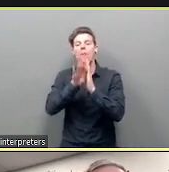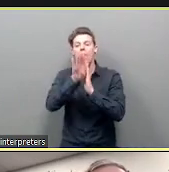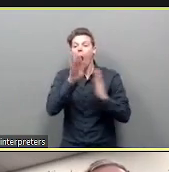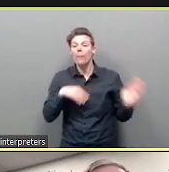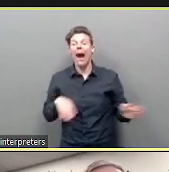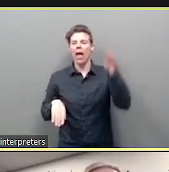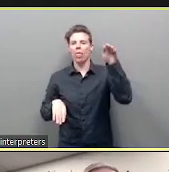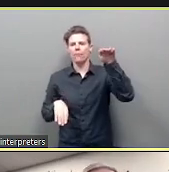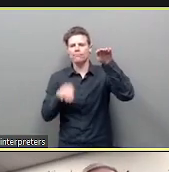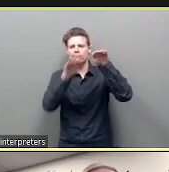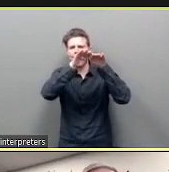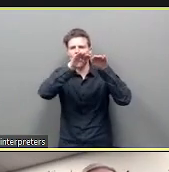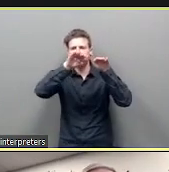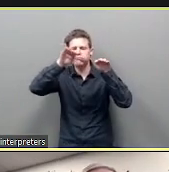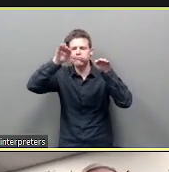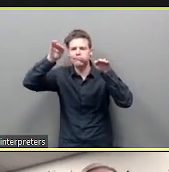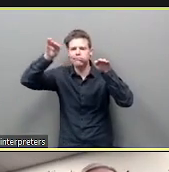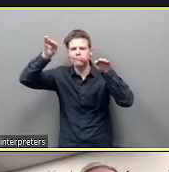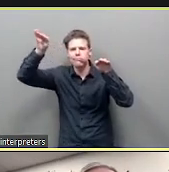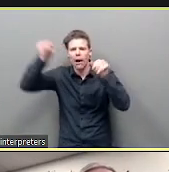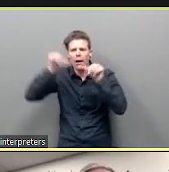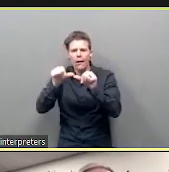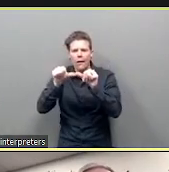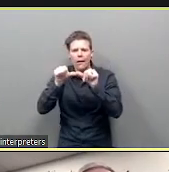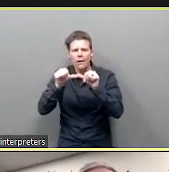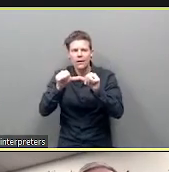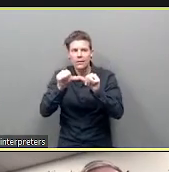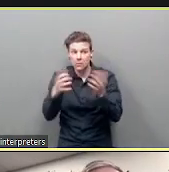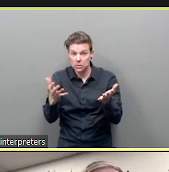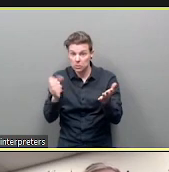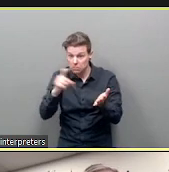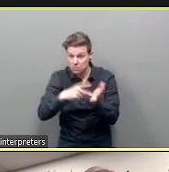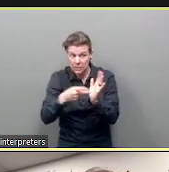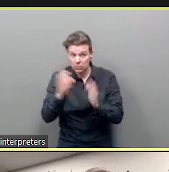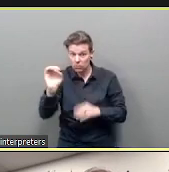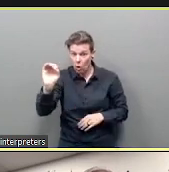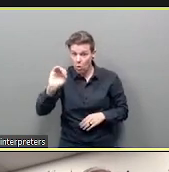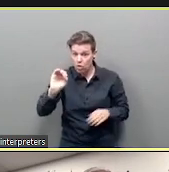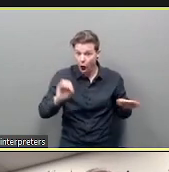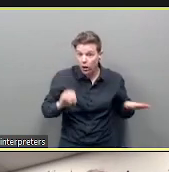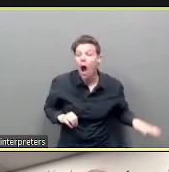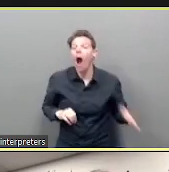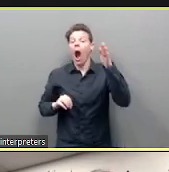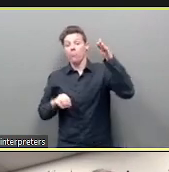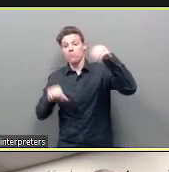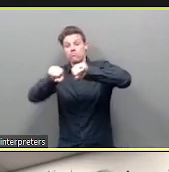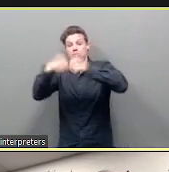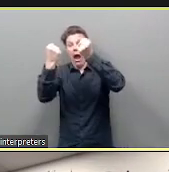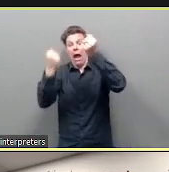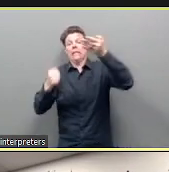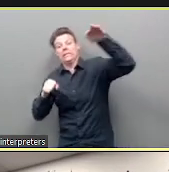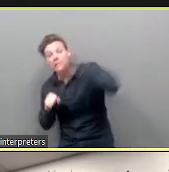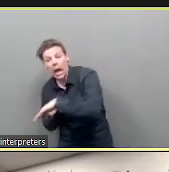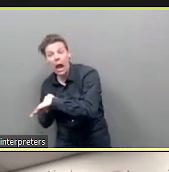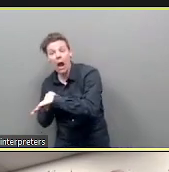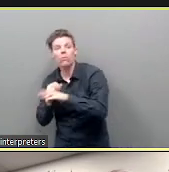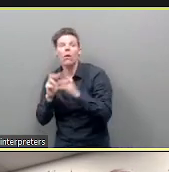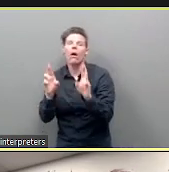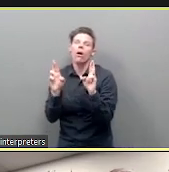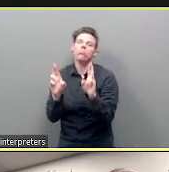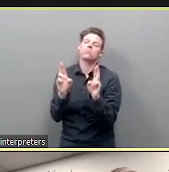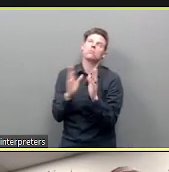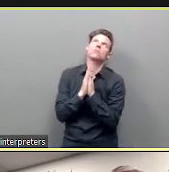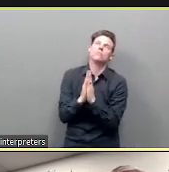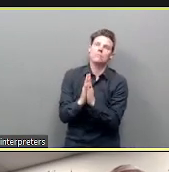shorter window for this variant, of course, we'd welcome that. But you can see a pretty quick